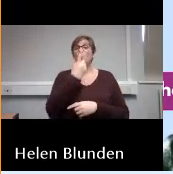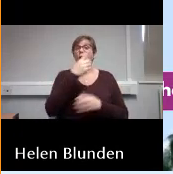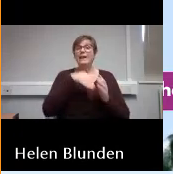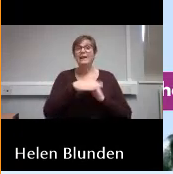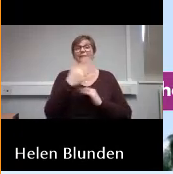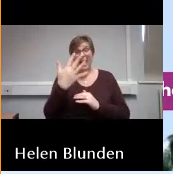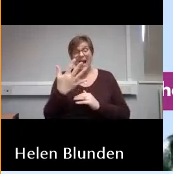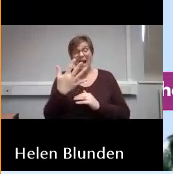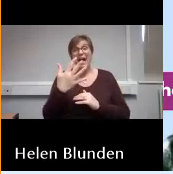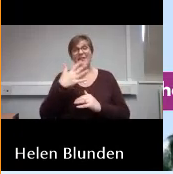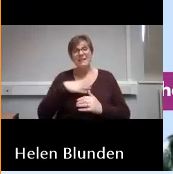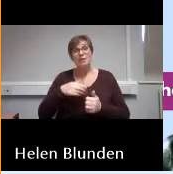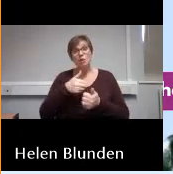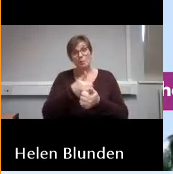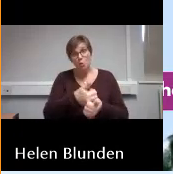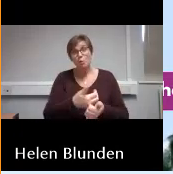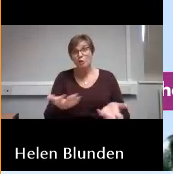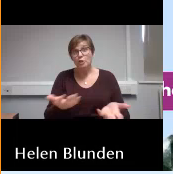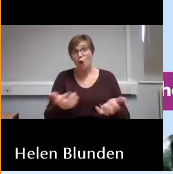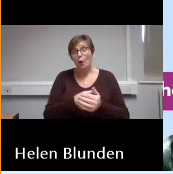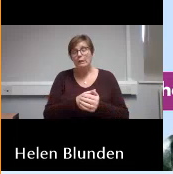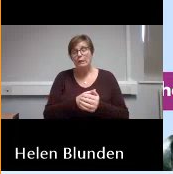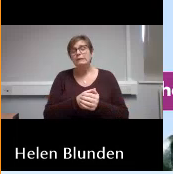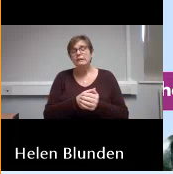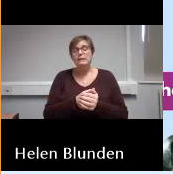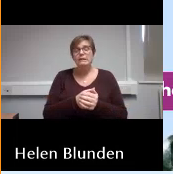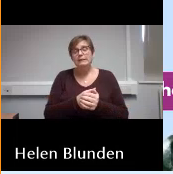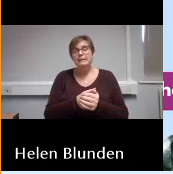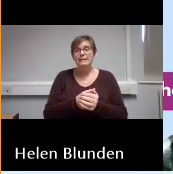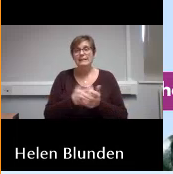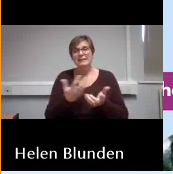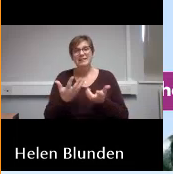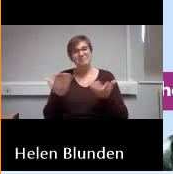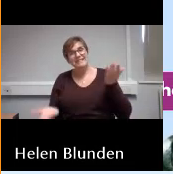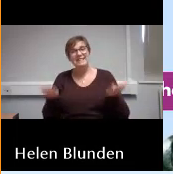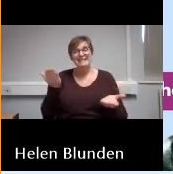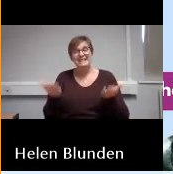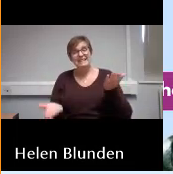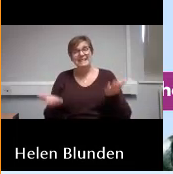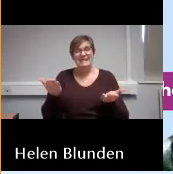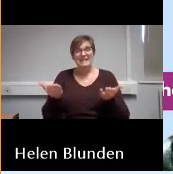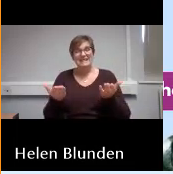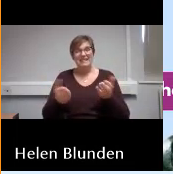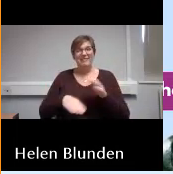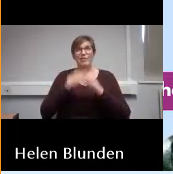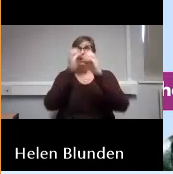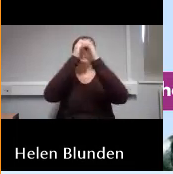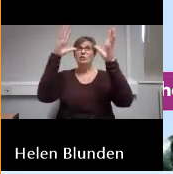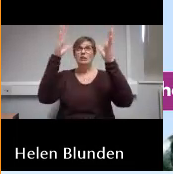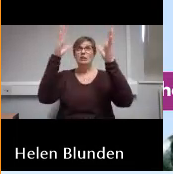needing support. So it's how it balances, isn't it, across that whole picture.